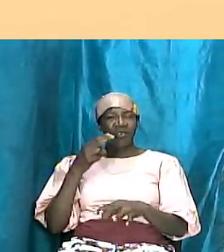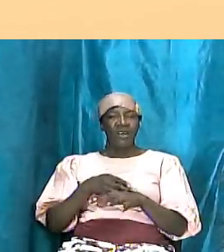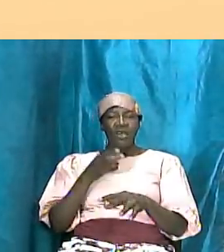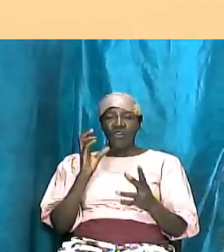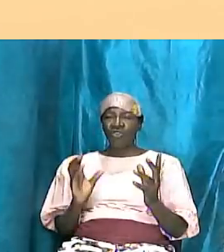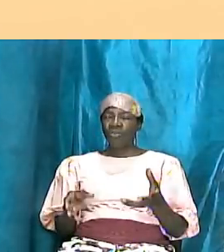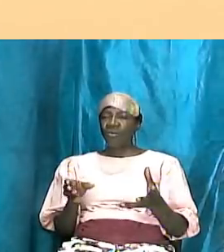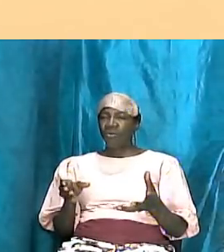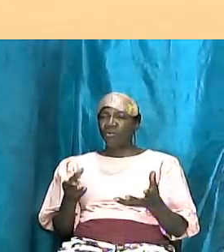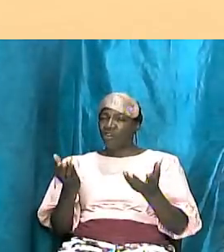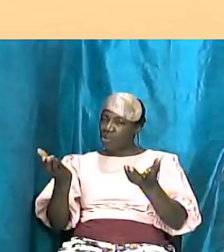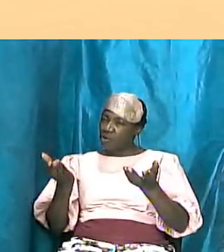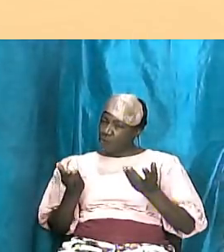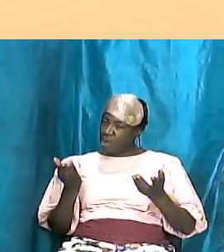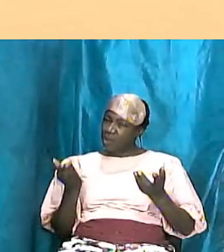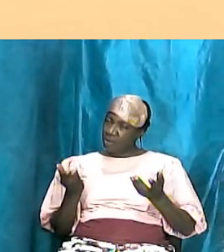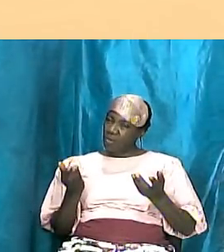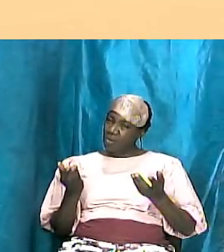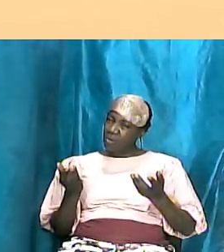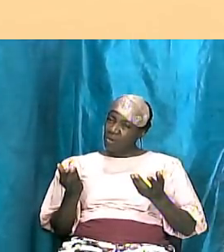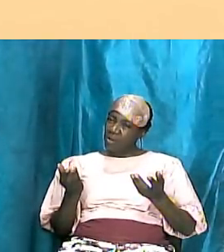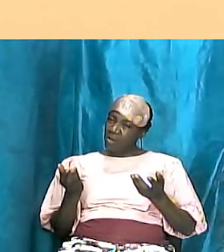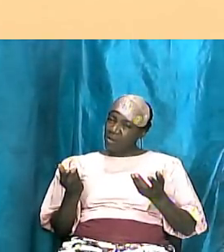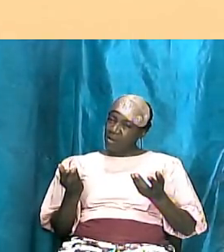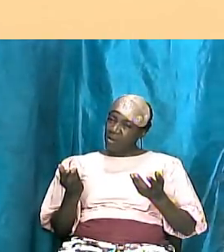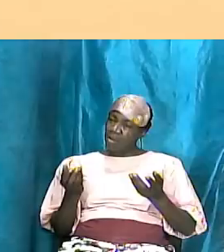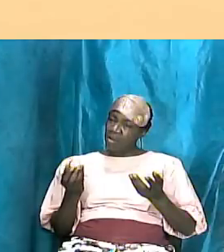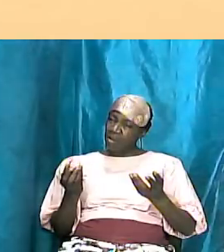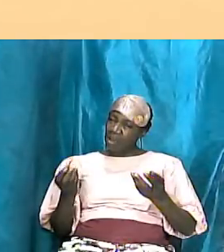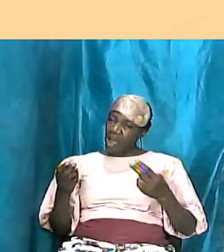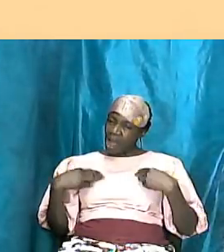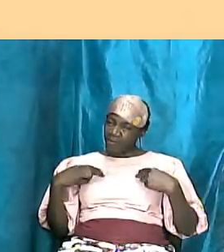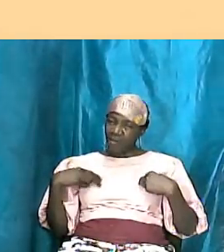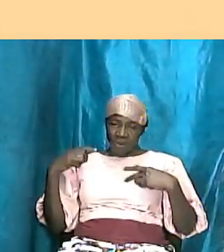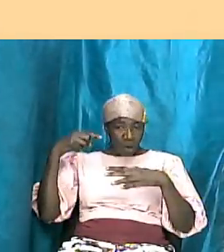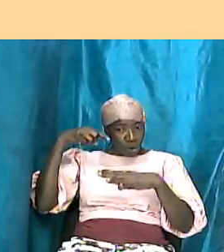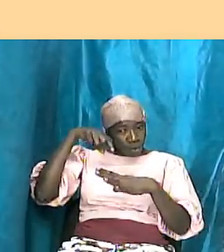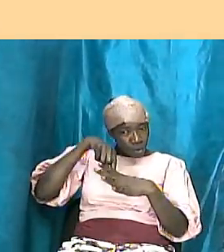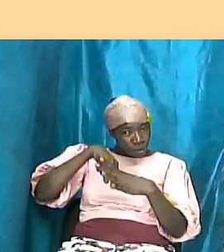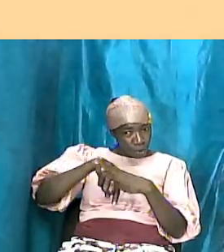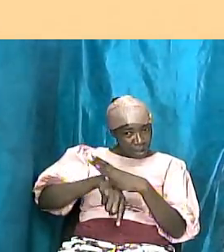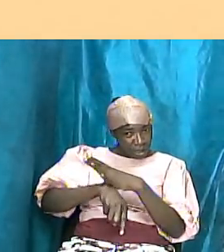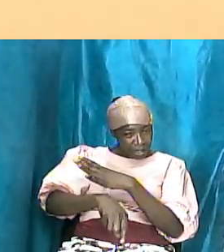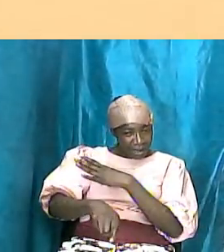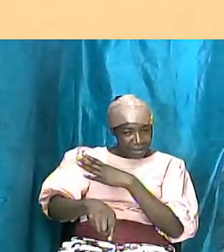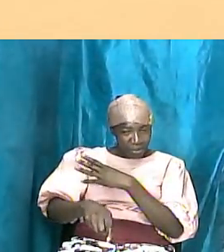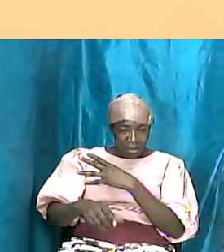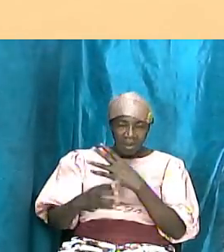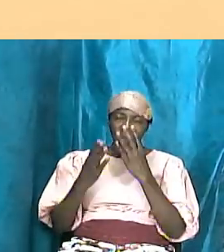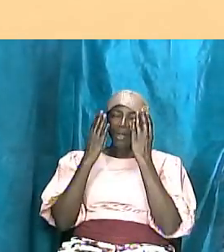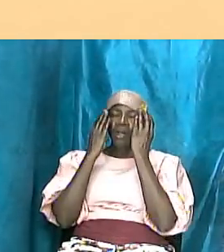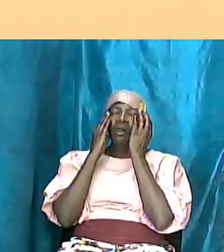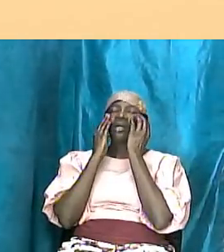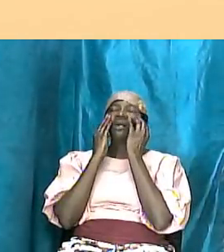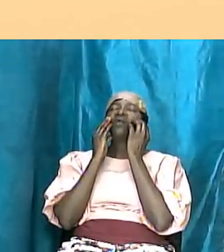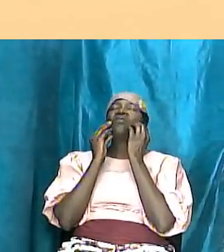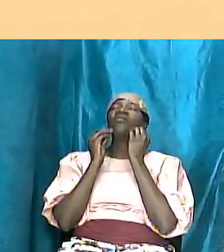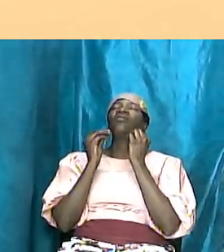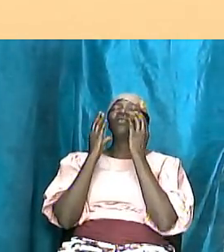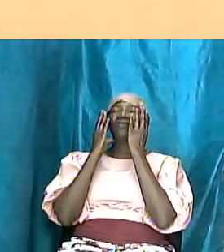and sisters, we are going to have to dig deep, and we are going to have to sweat in our